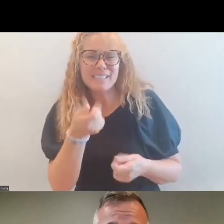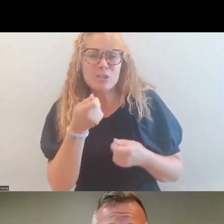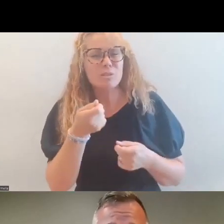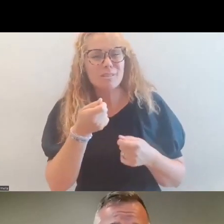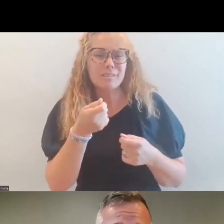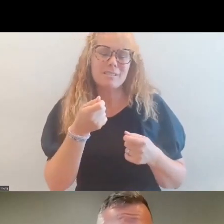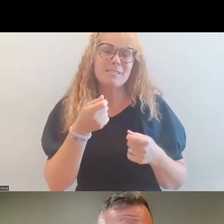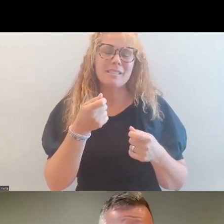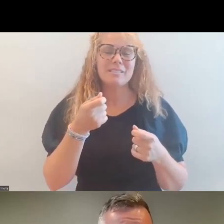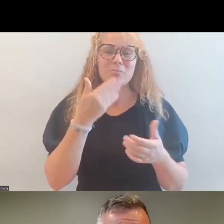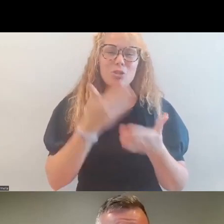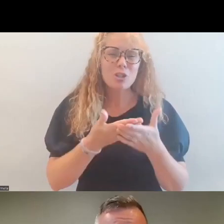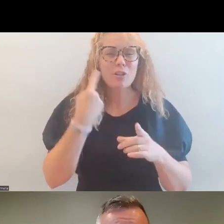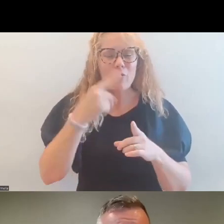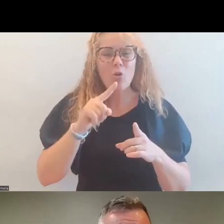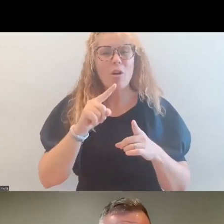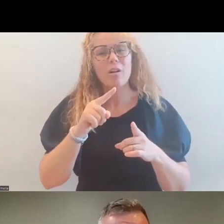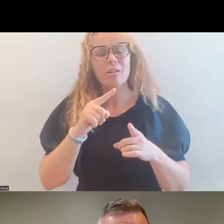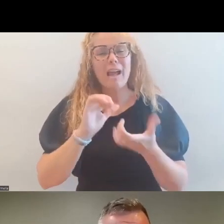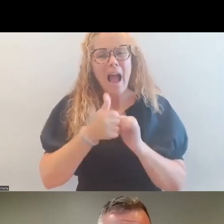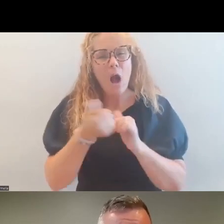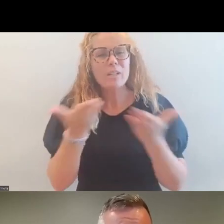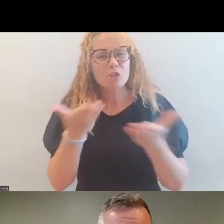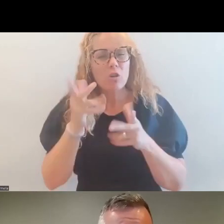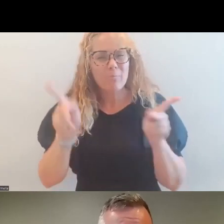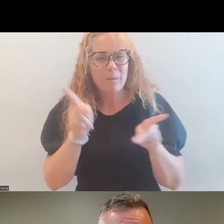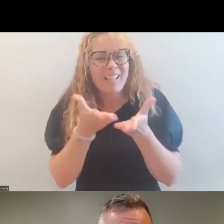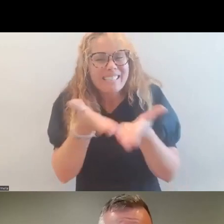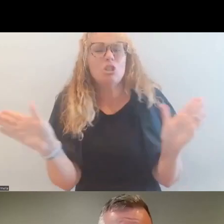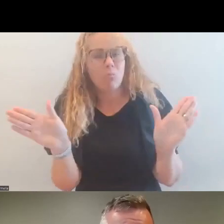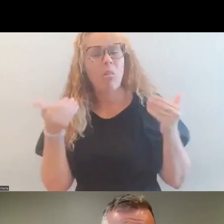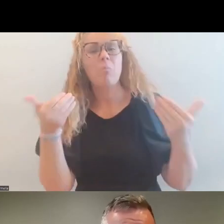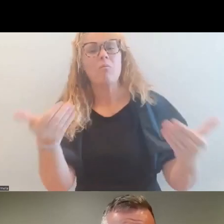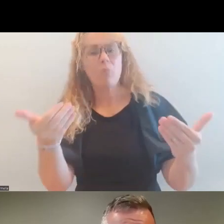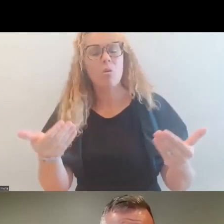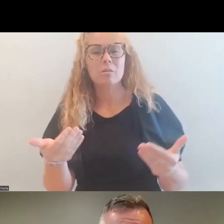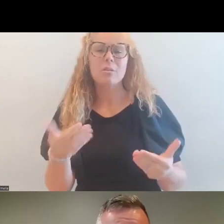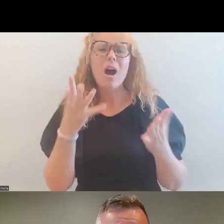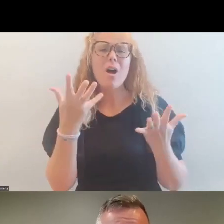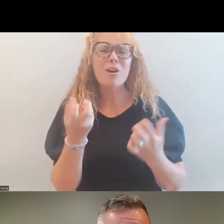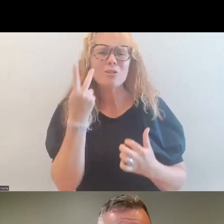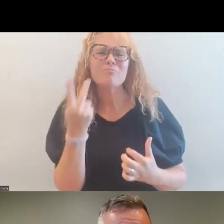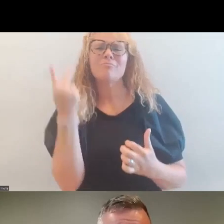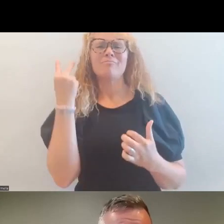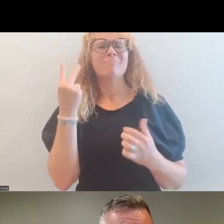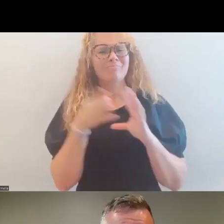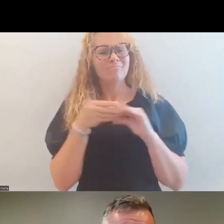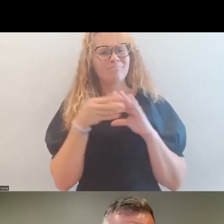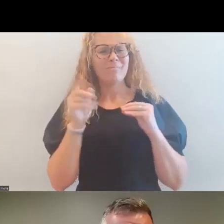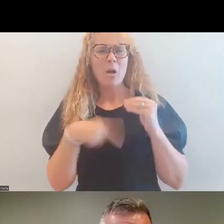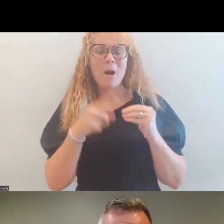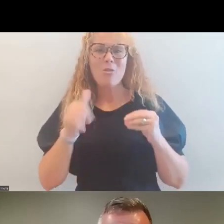good, honestly, in the way that we serve people moving forward. So I just wanted to reflect for a minute on that